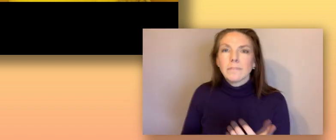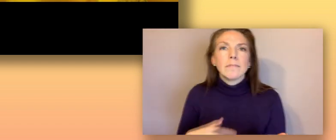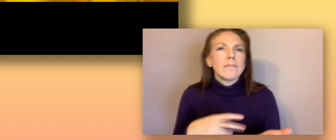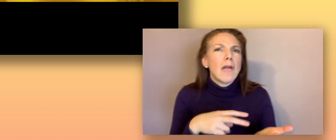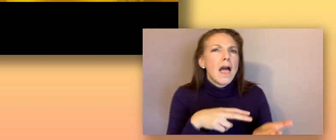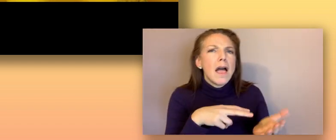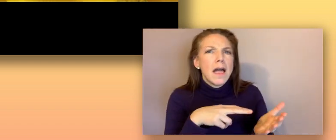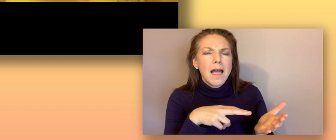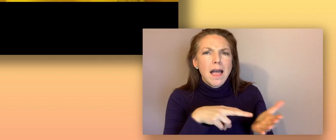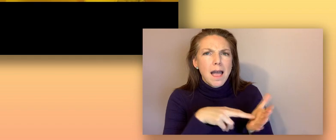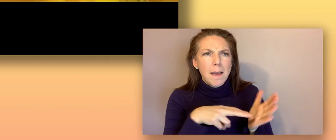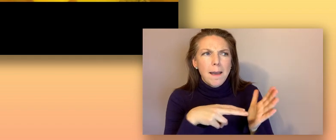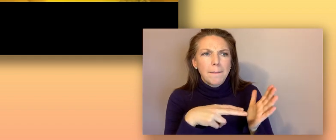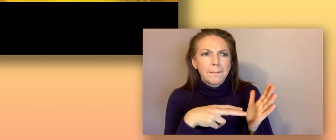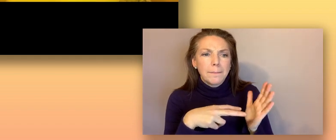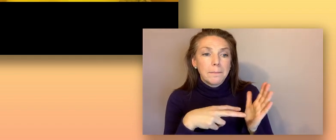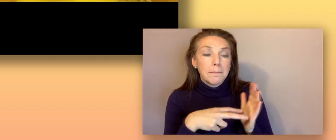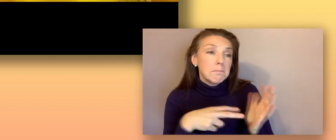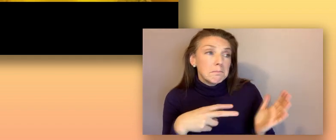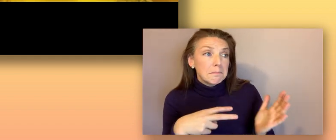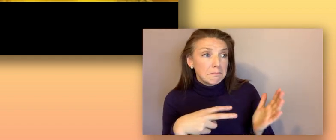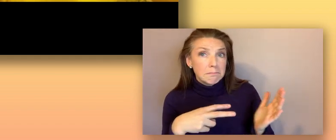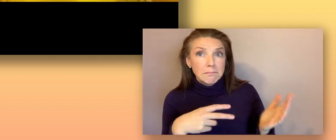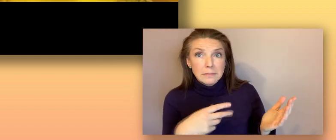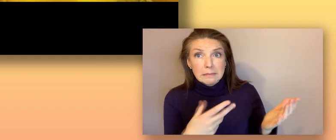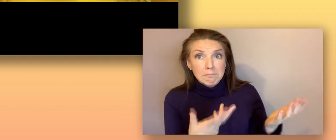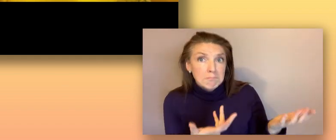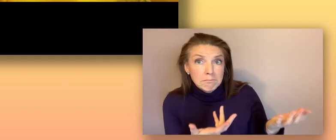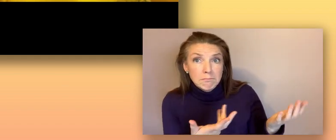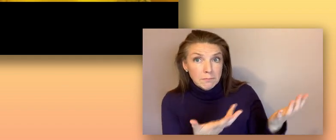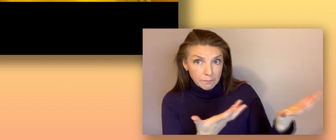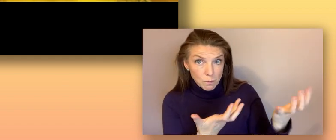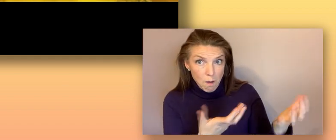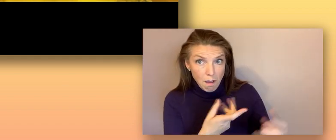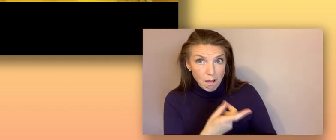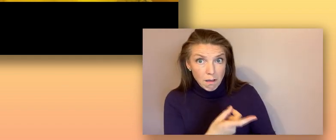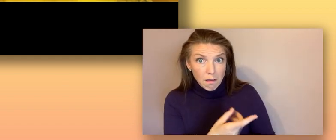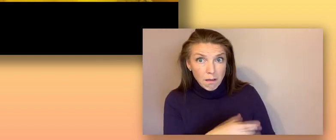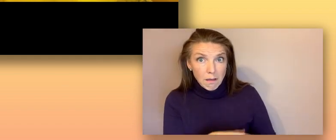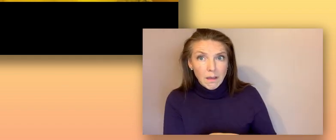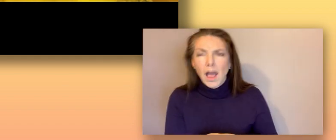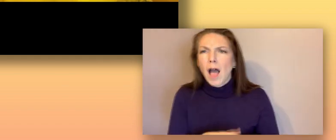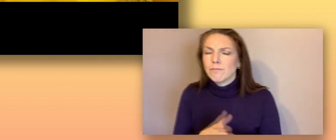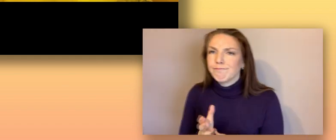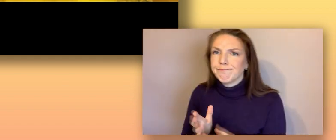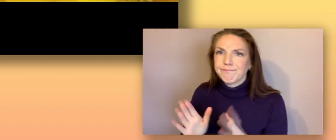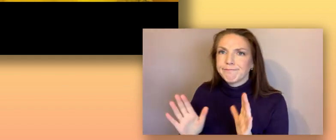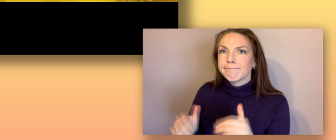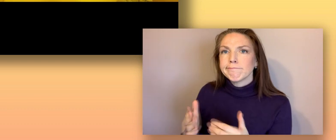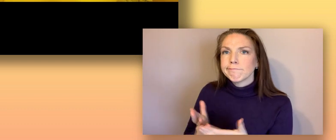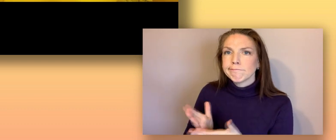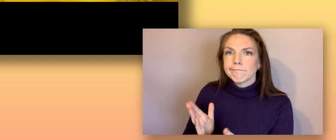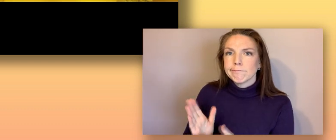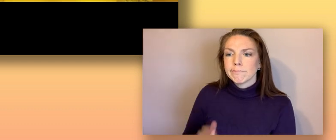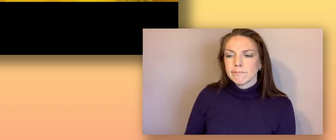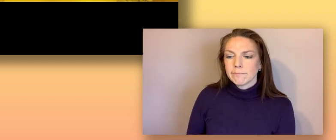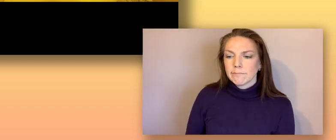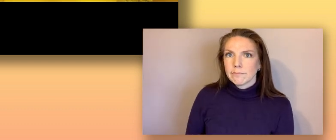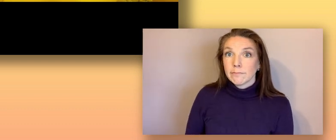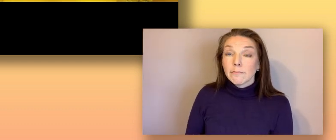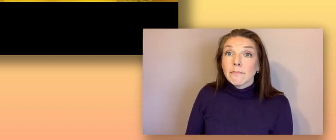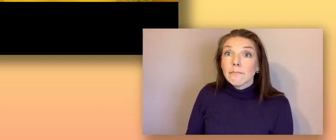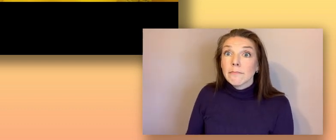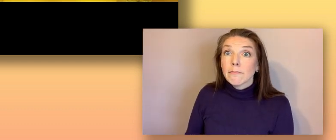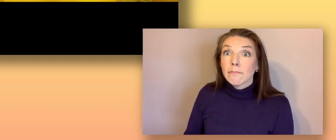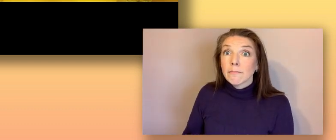mean, I guess we could get it if you want. It's okay. Can